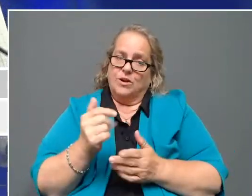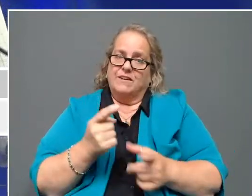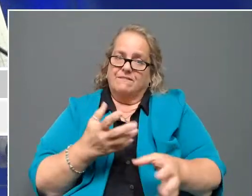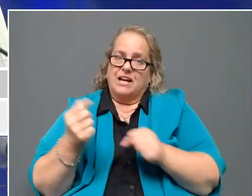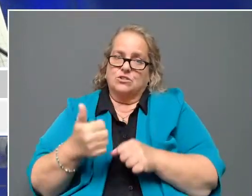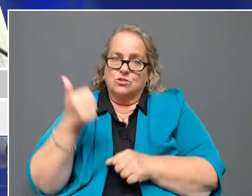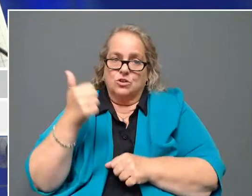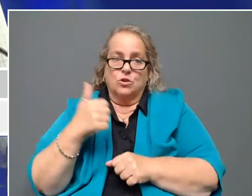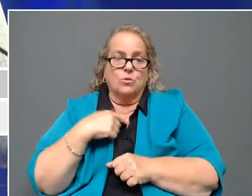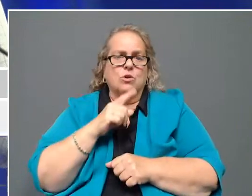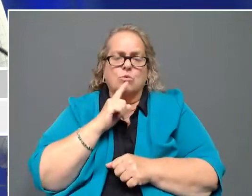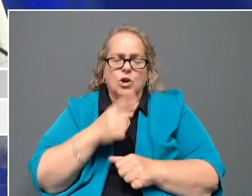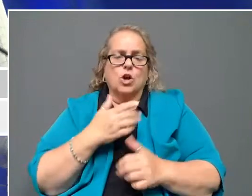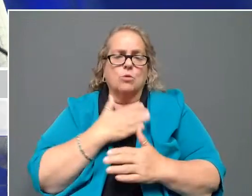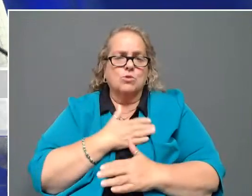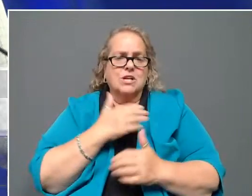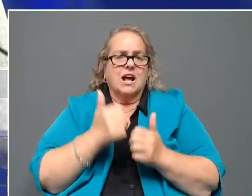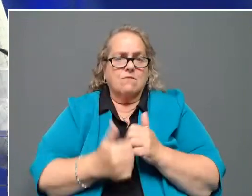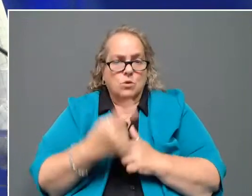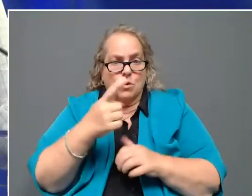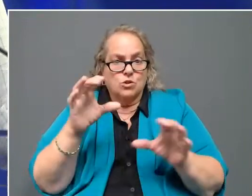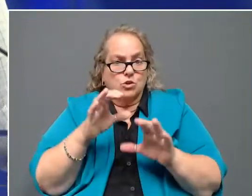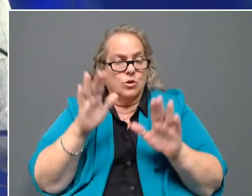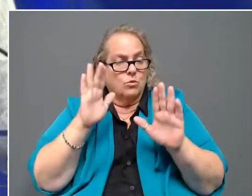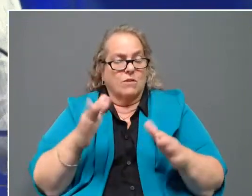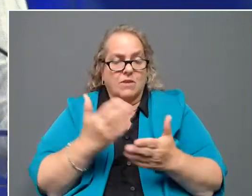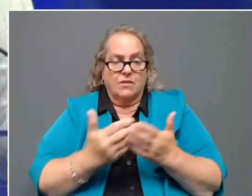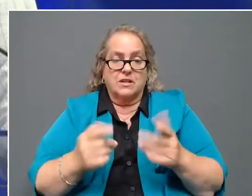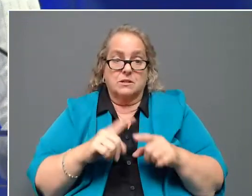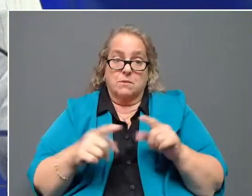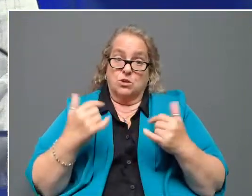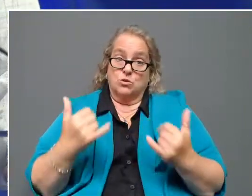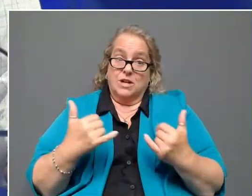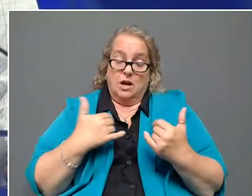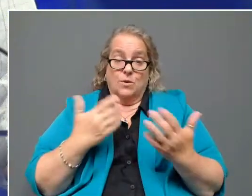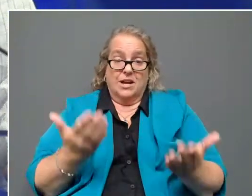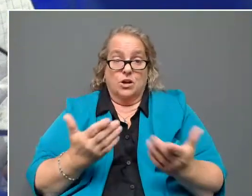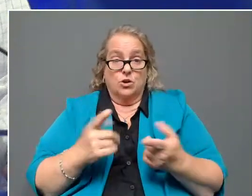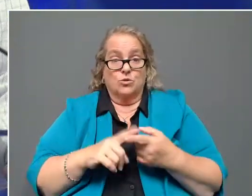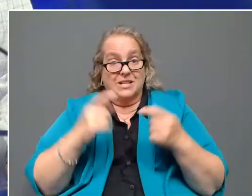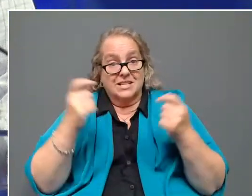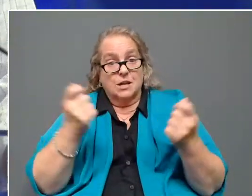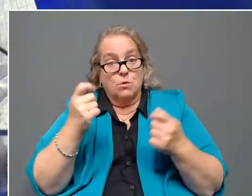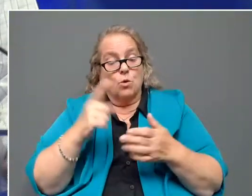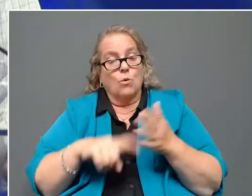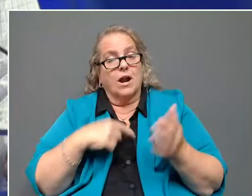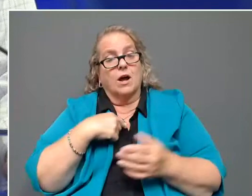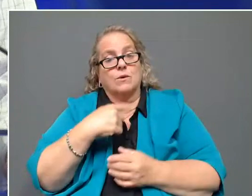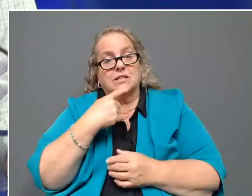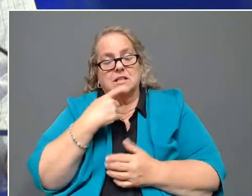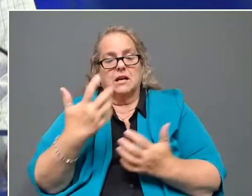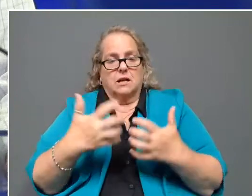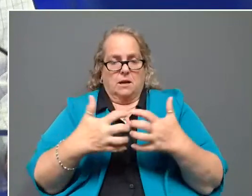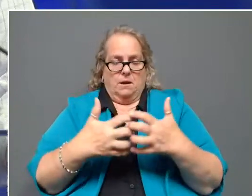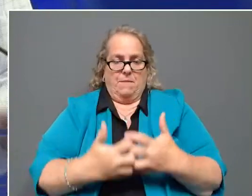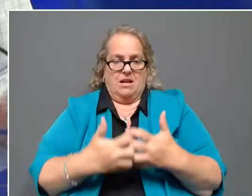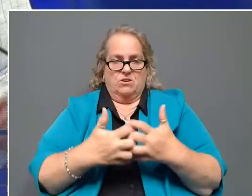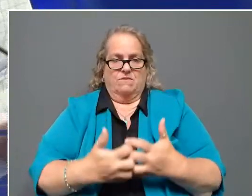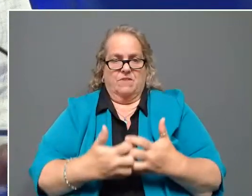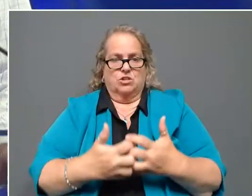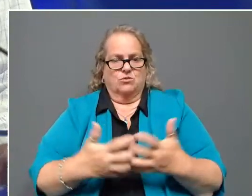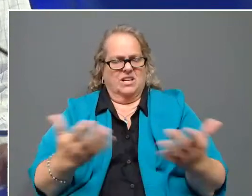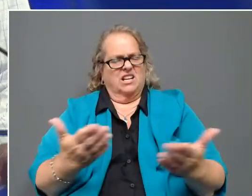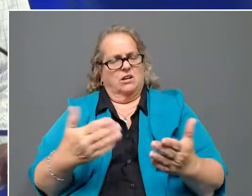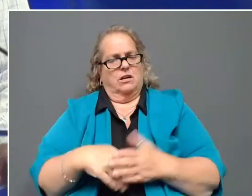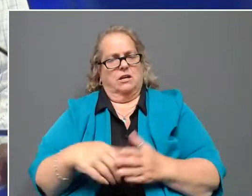doing incredible things. But today we're here to celebrate what I would say is manufacturing in America. We're a